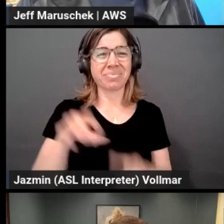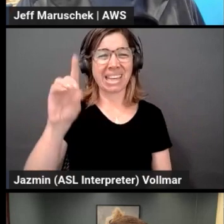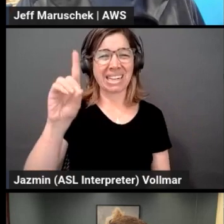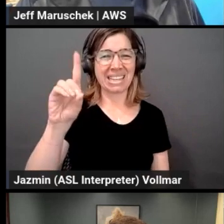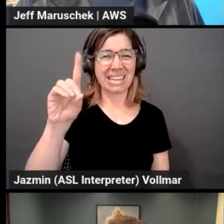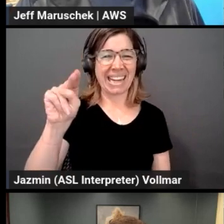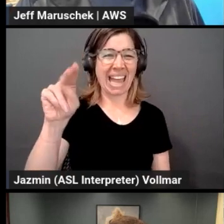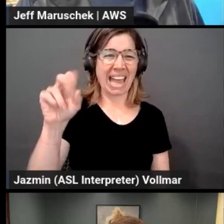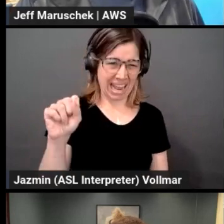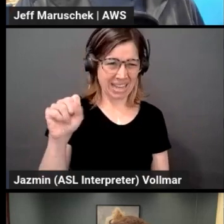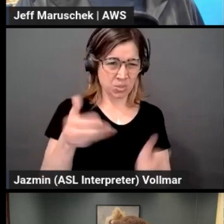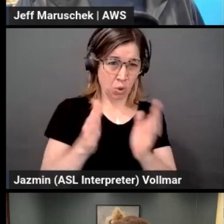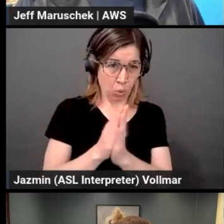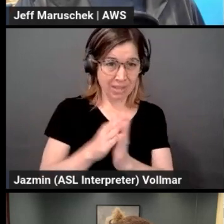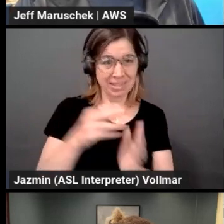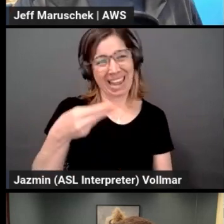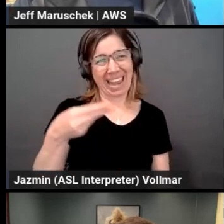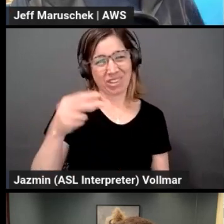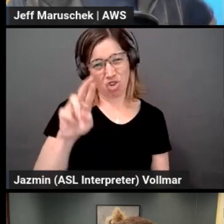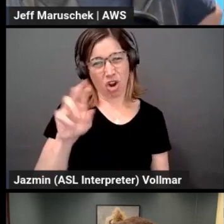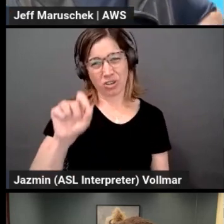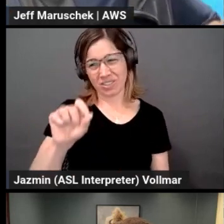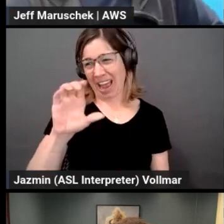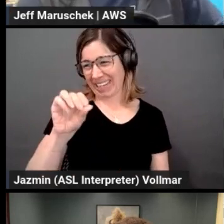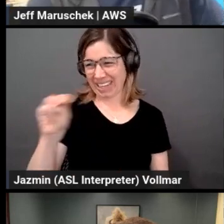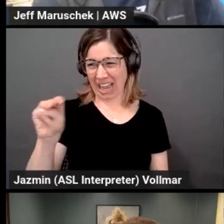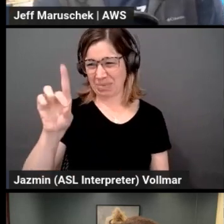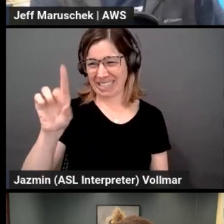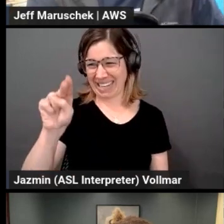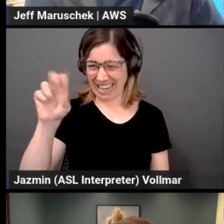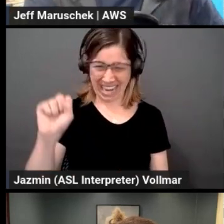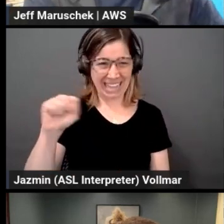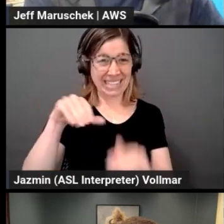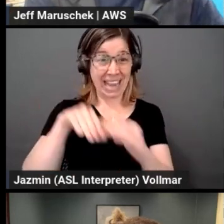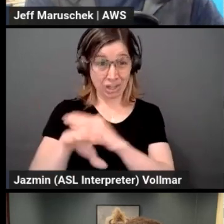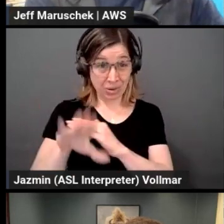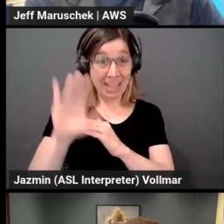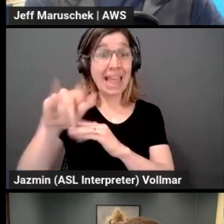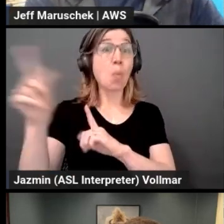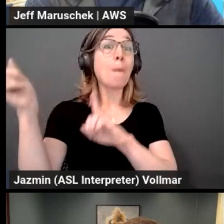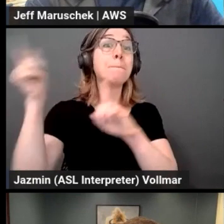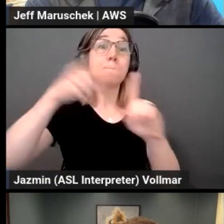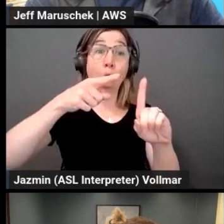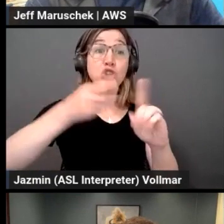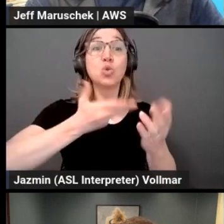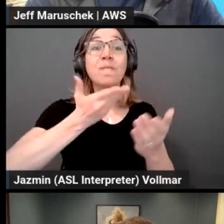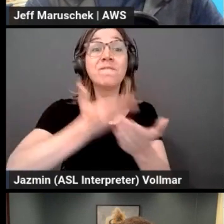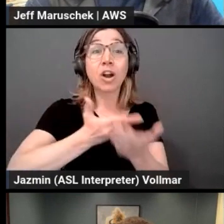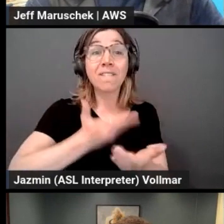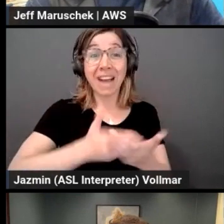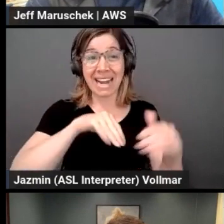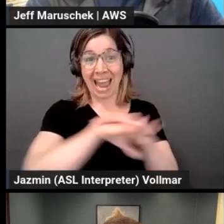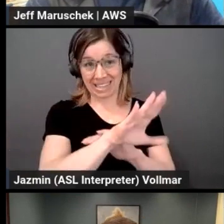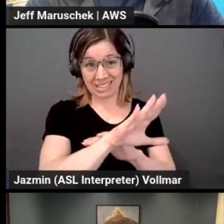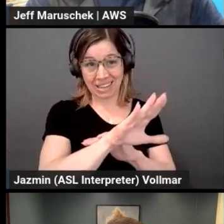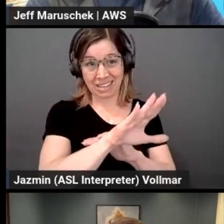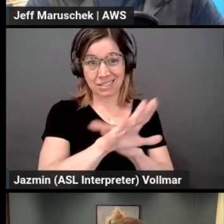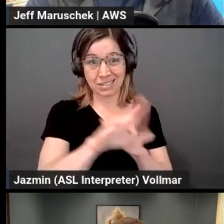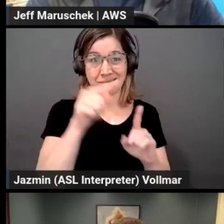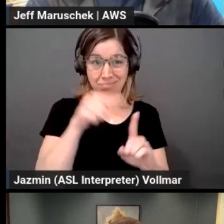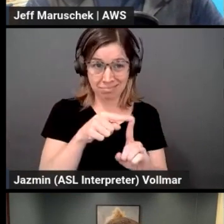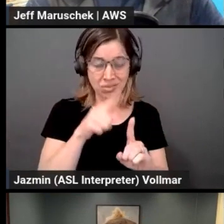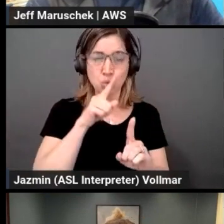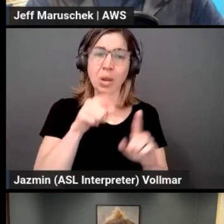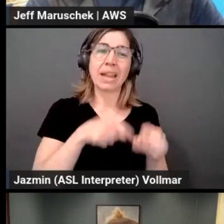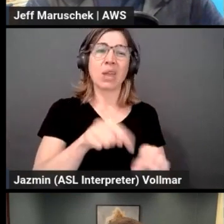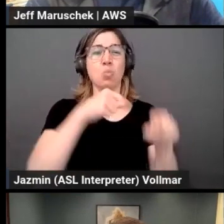your hr.com DNS entry, and that's going to point you to verified access. What verified access is really a reverse